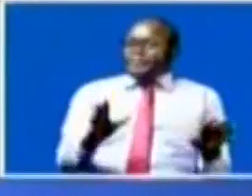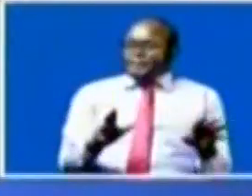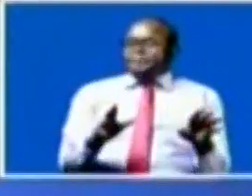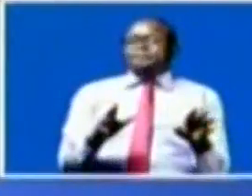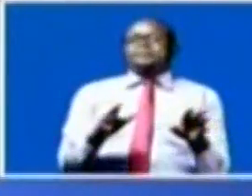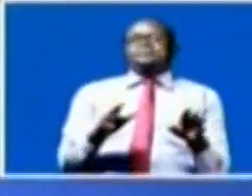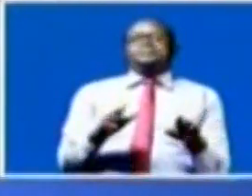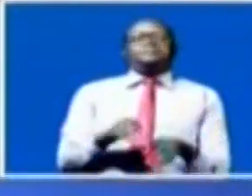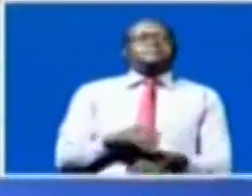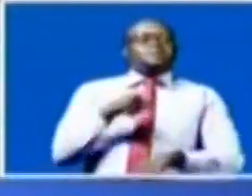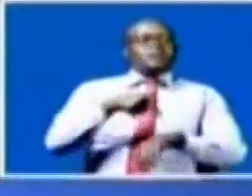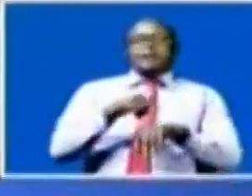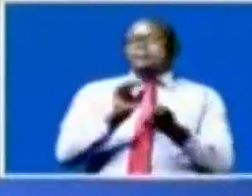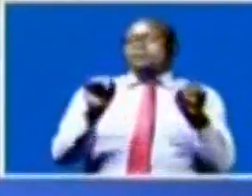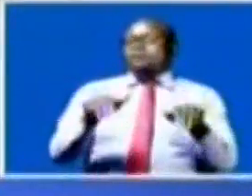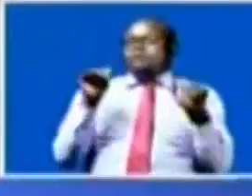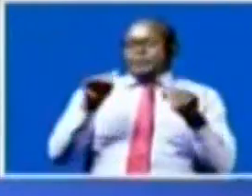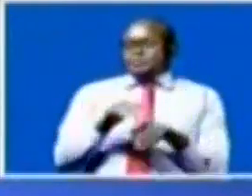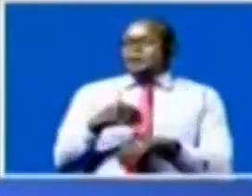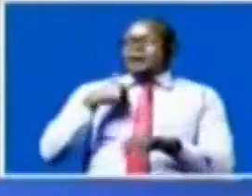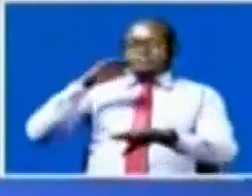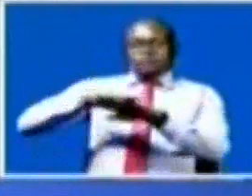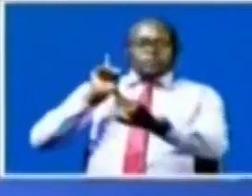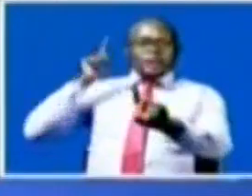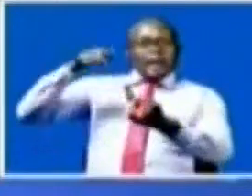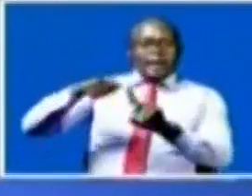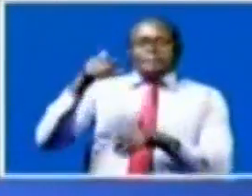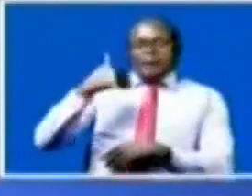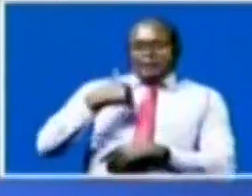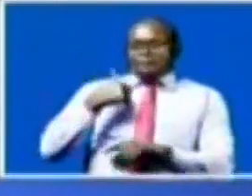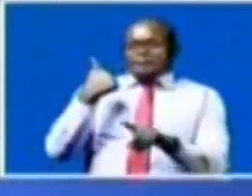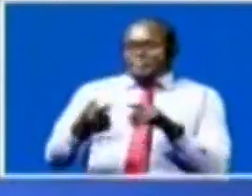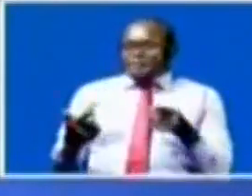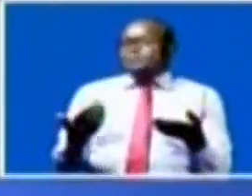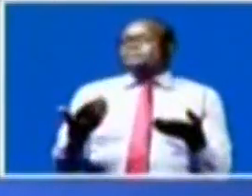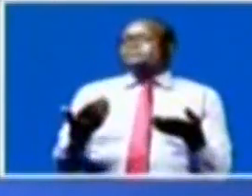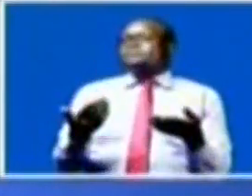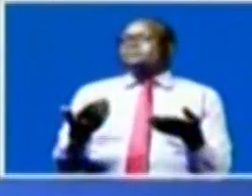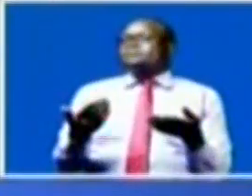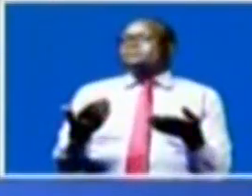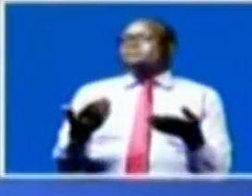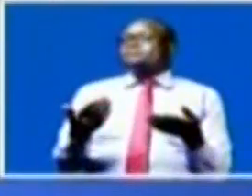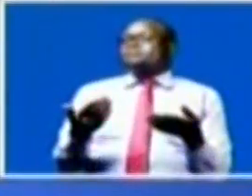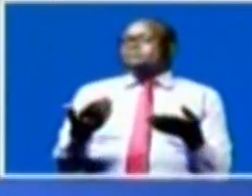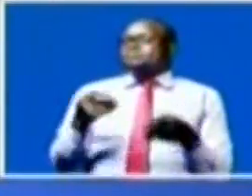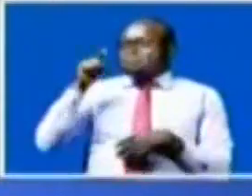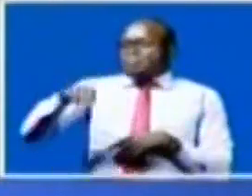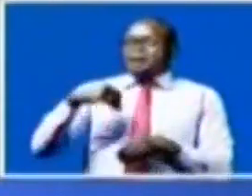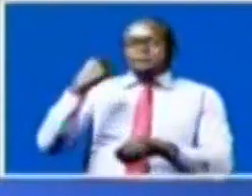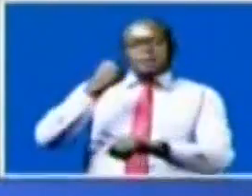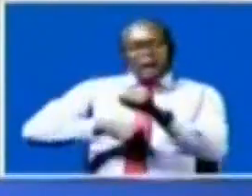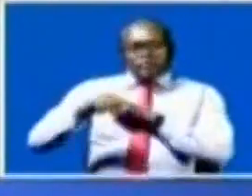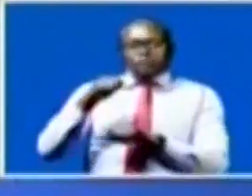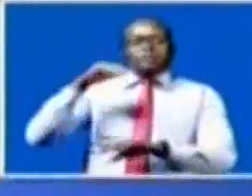will get tired of waiting. I know he has good intentions, but the road to hell is paved with good intentions. It must be good